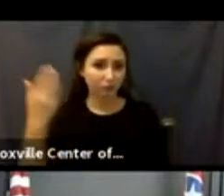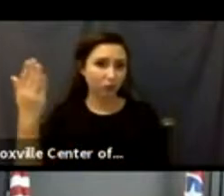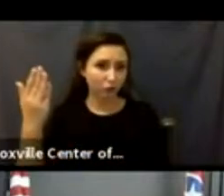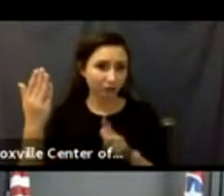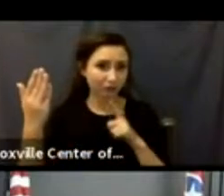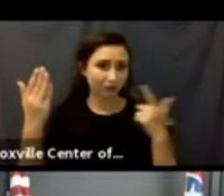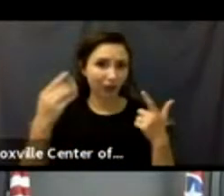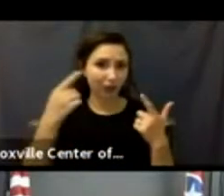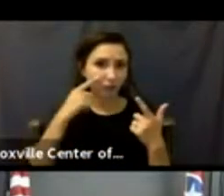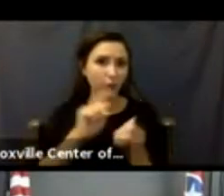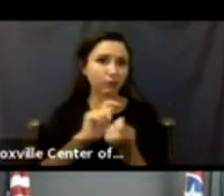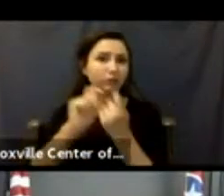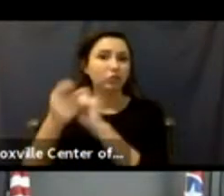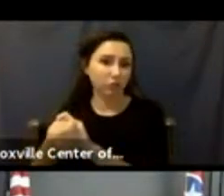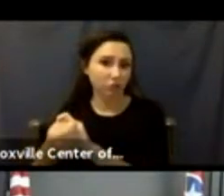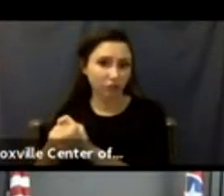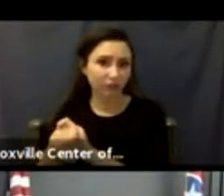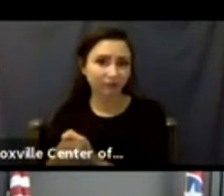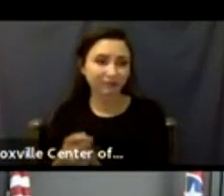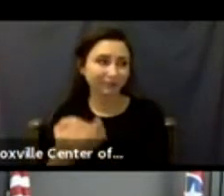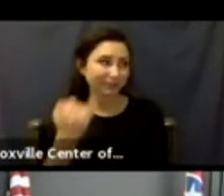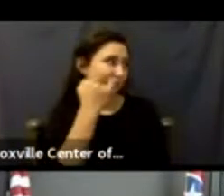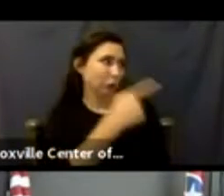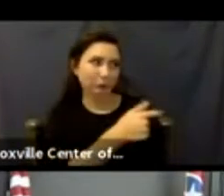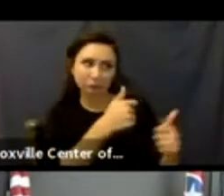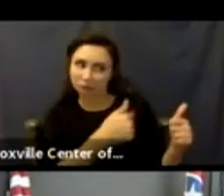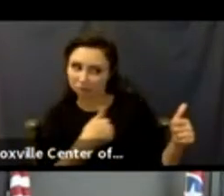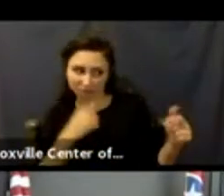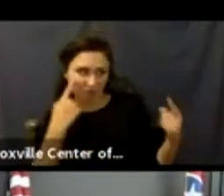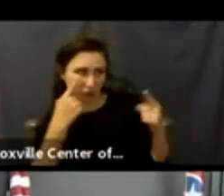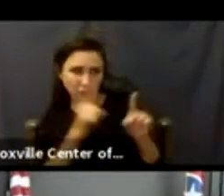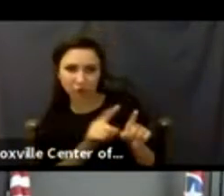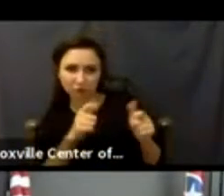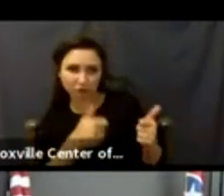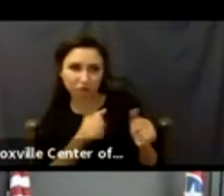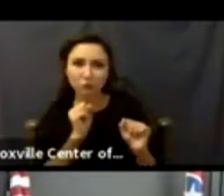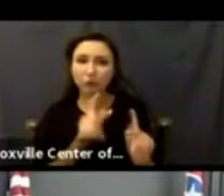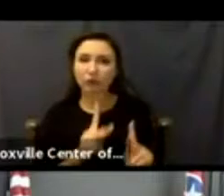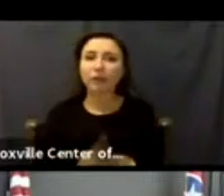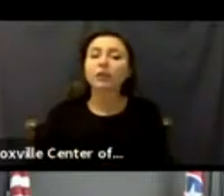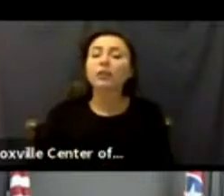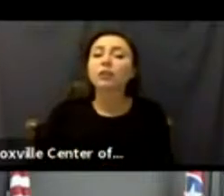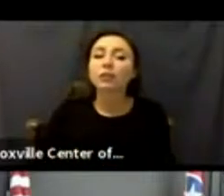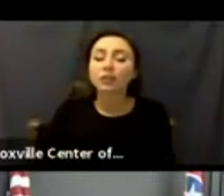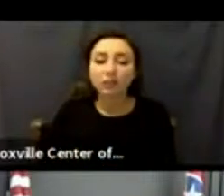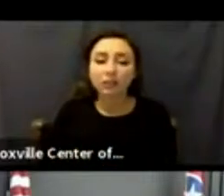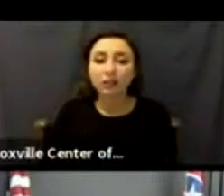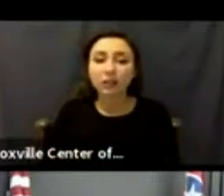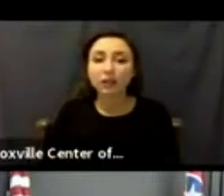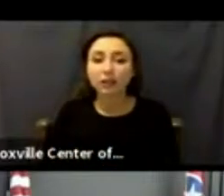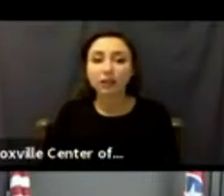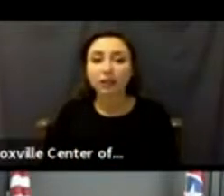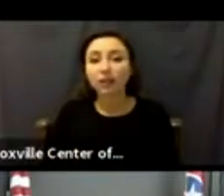those alterations. Yeah, if you're good, I'm good. Thank you. So I guess